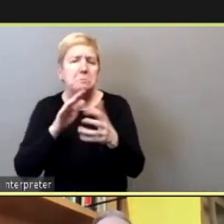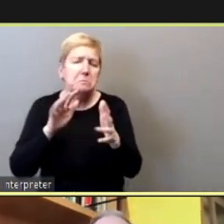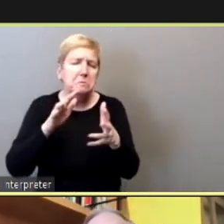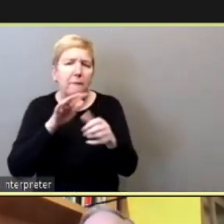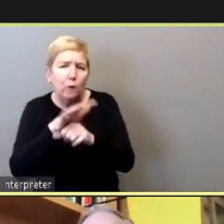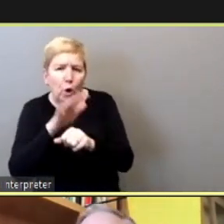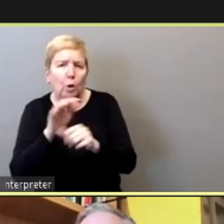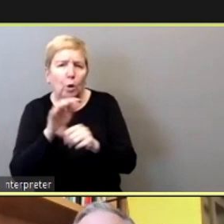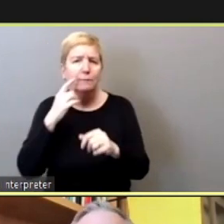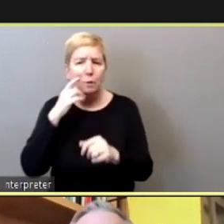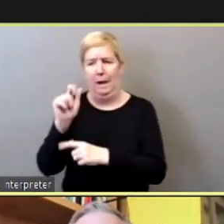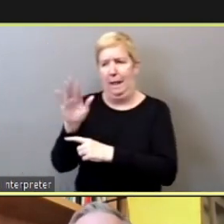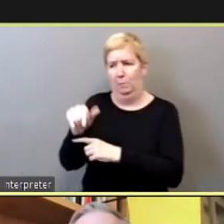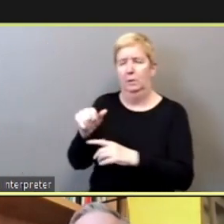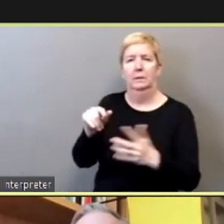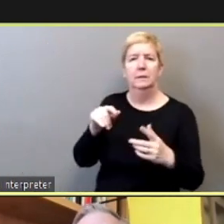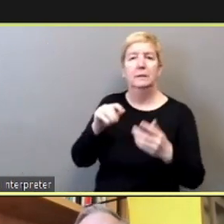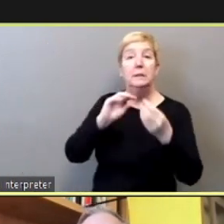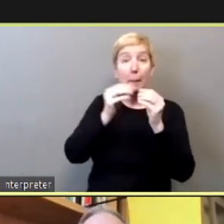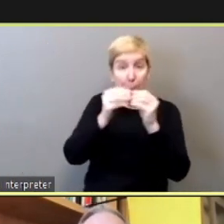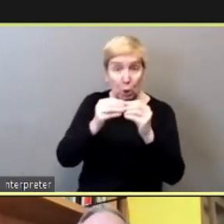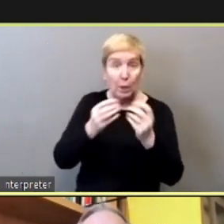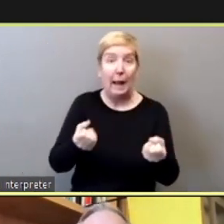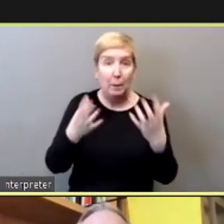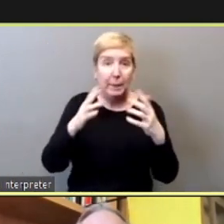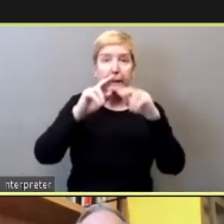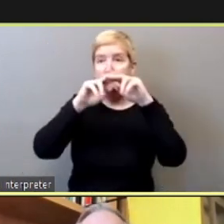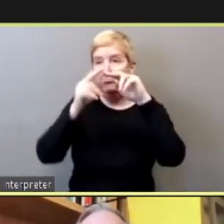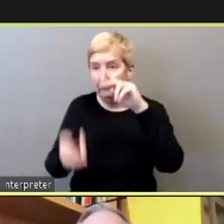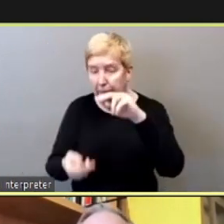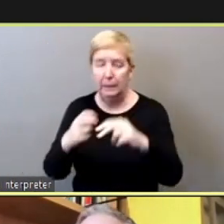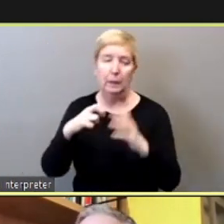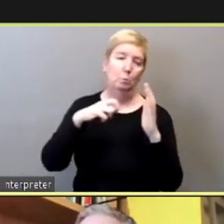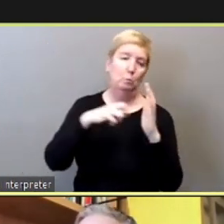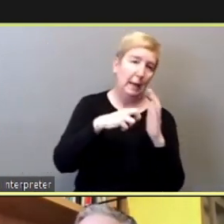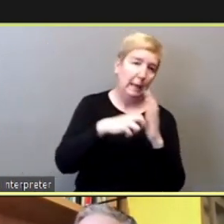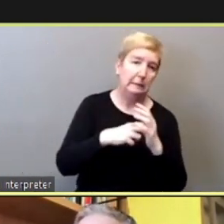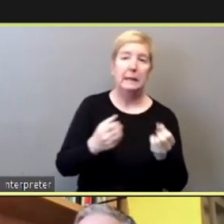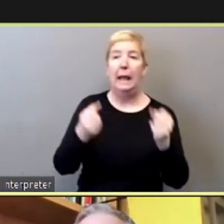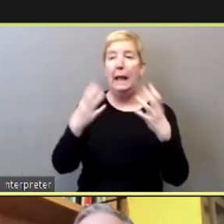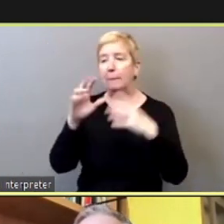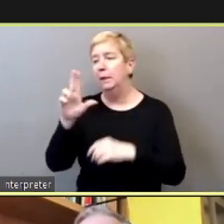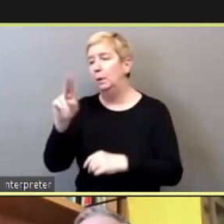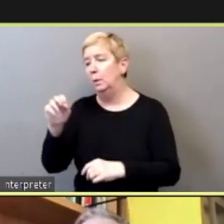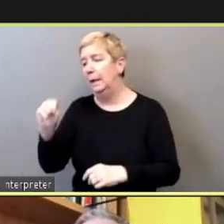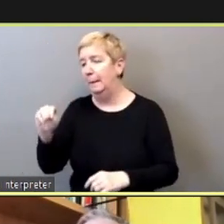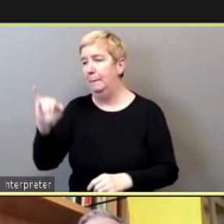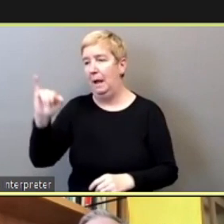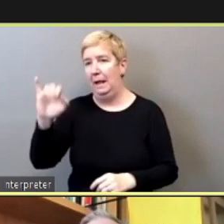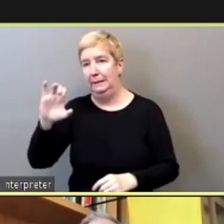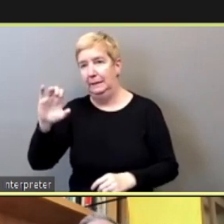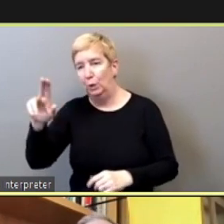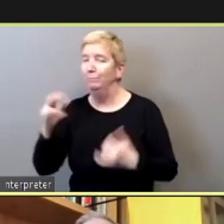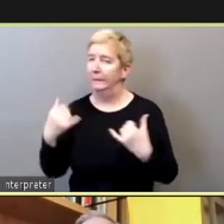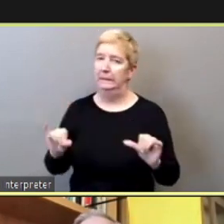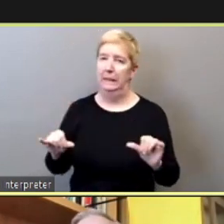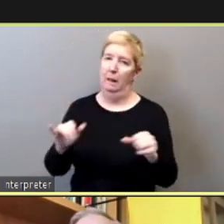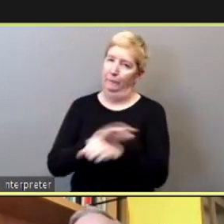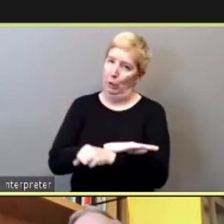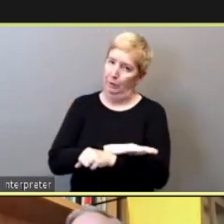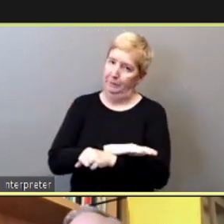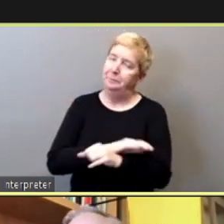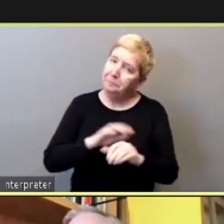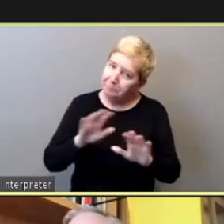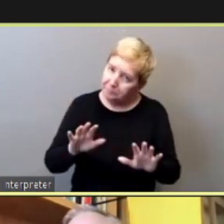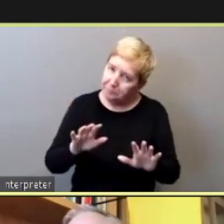even though COVID cases are way down, Pres and UNM ICU still full, but it